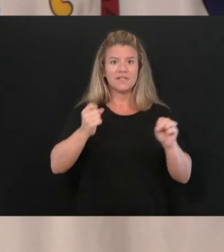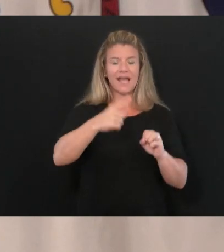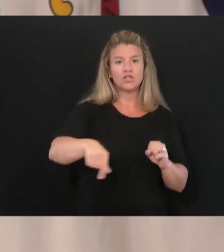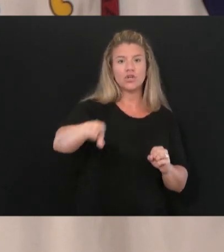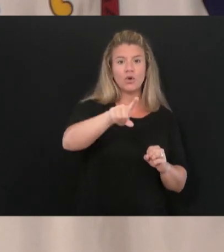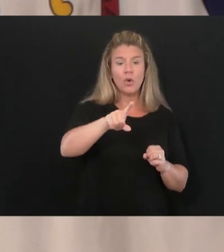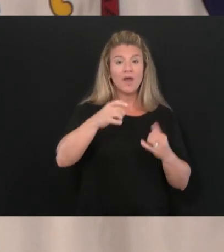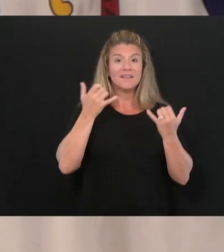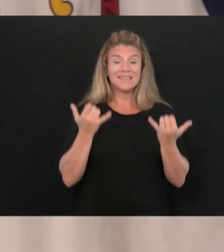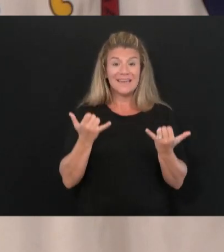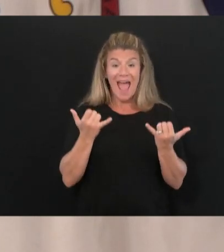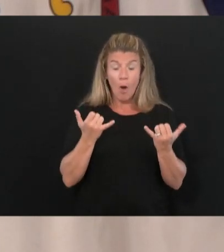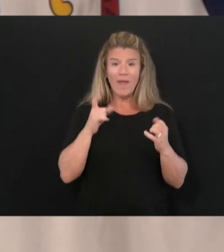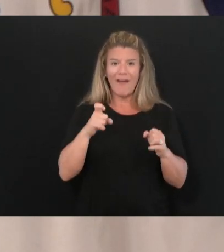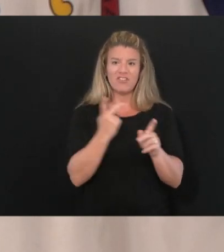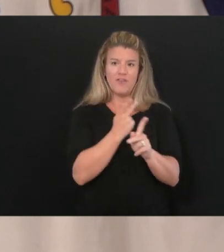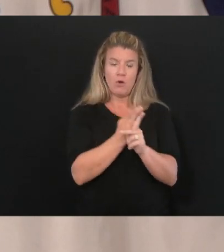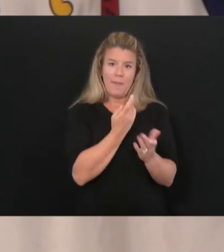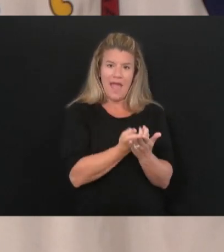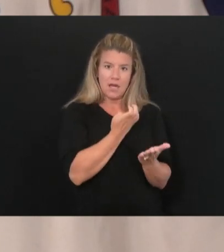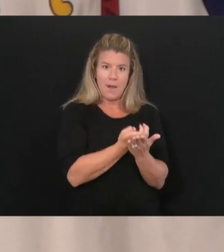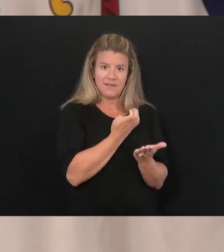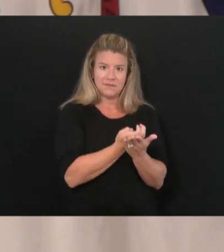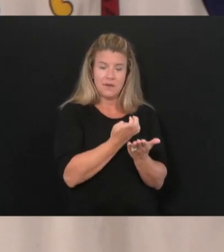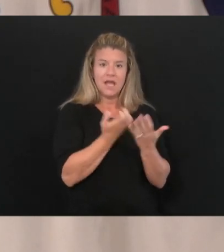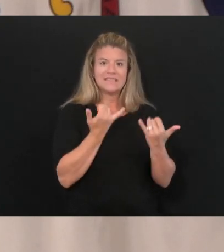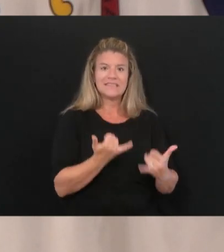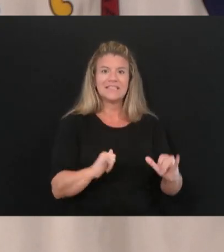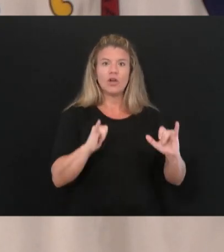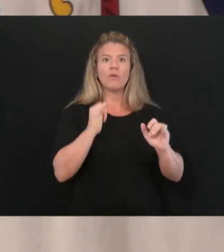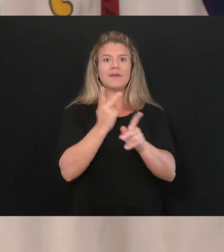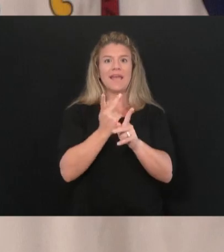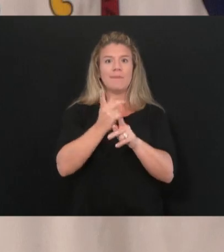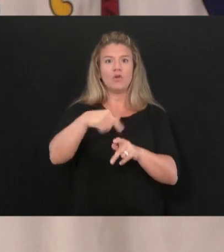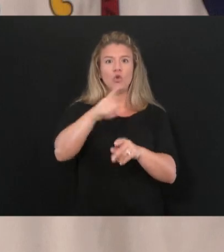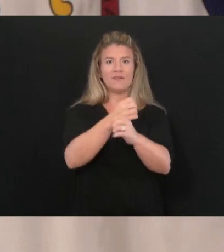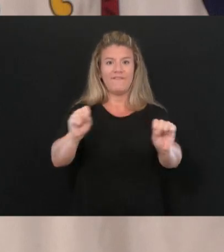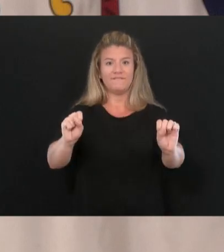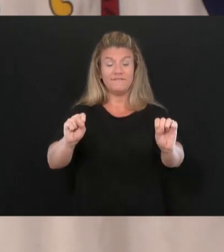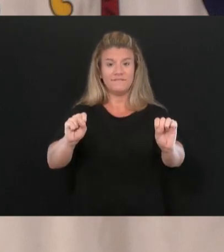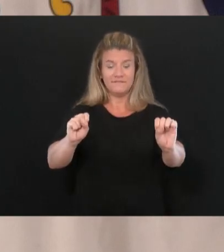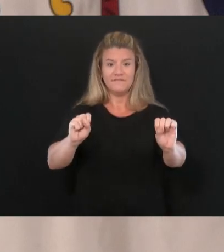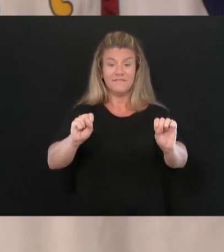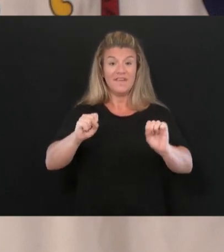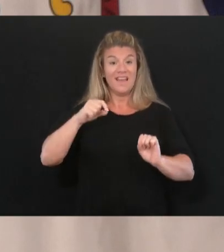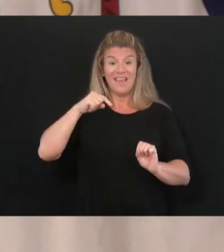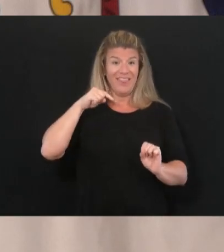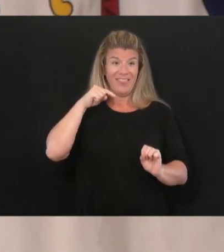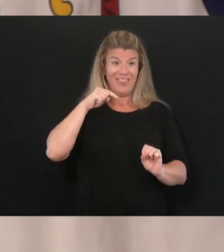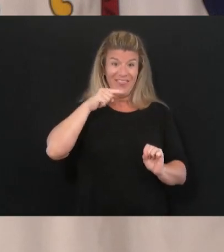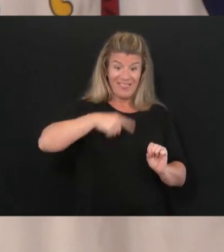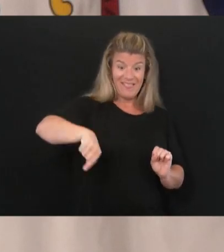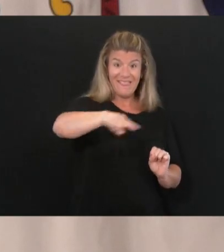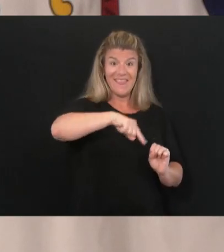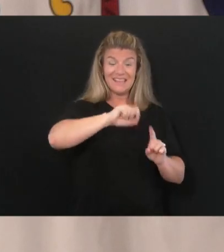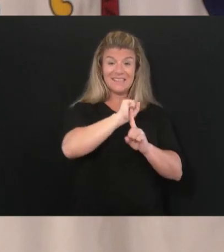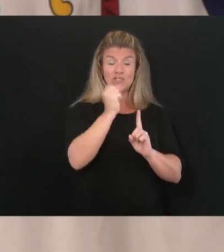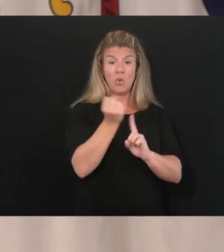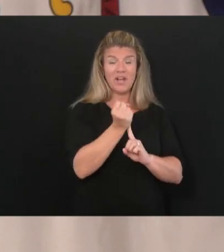get the economics part straight while still protecting you. Absolutely, this exceeds